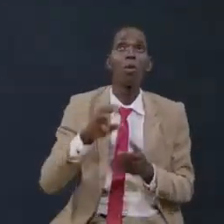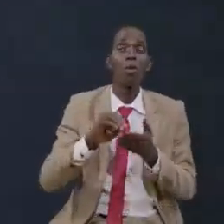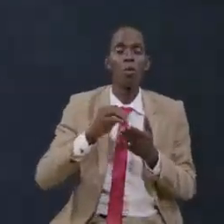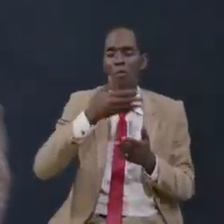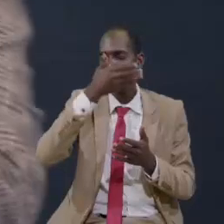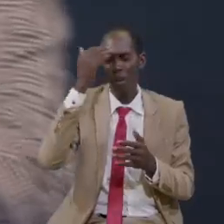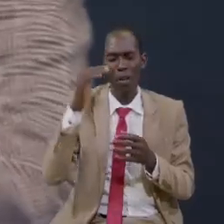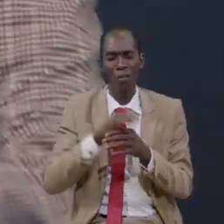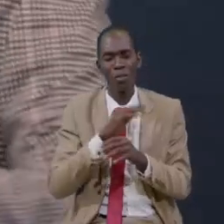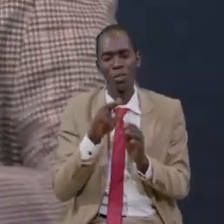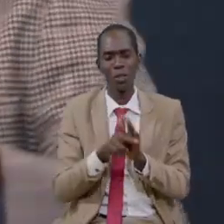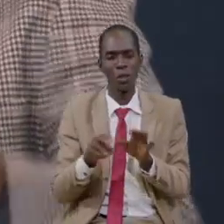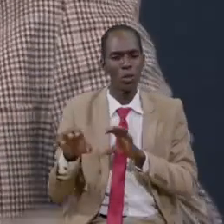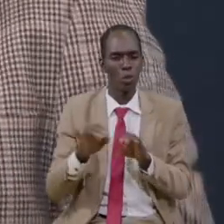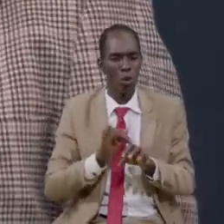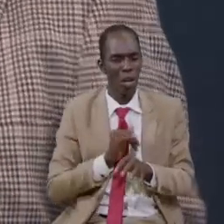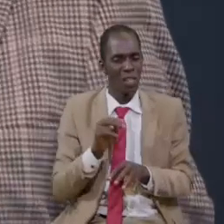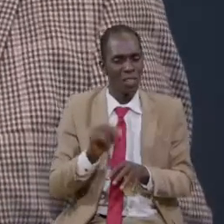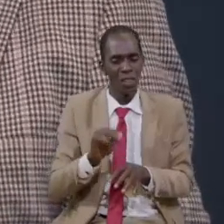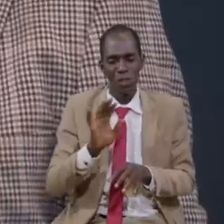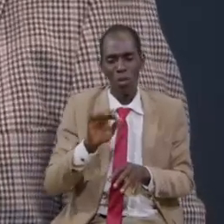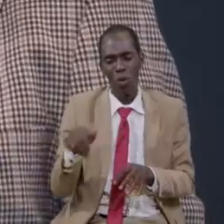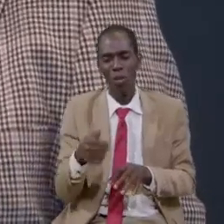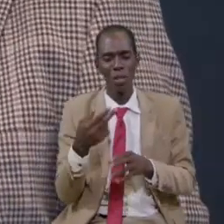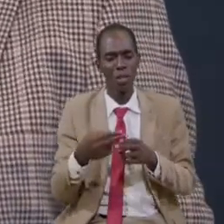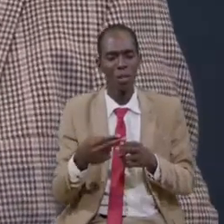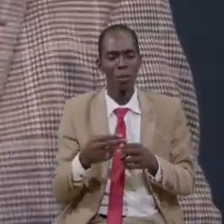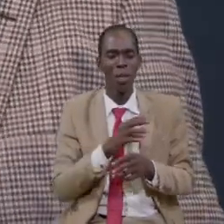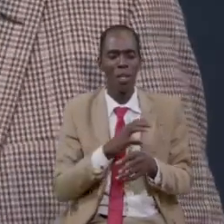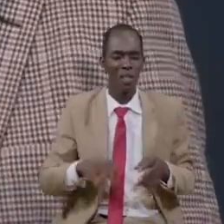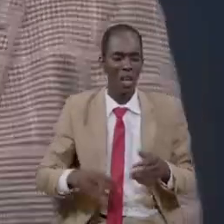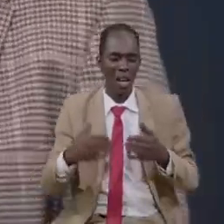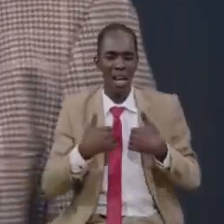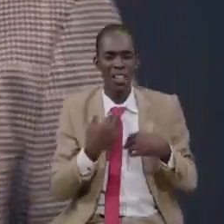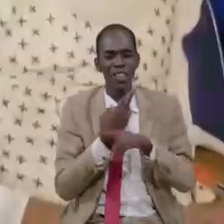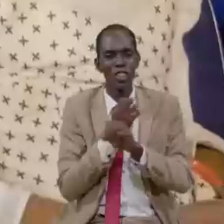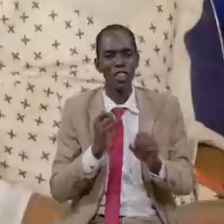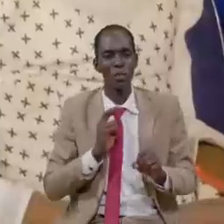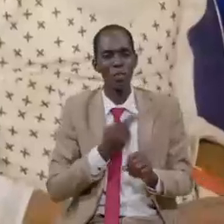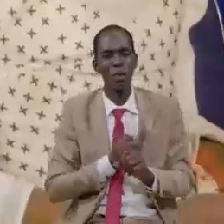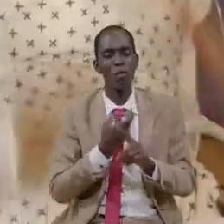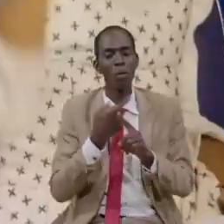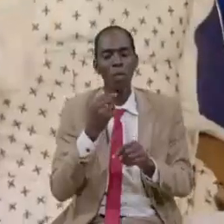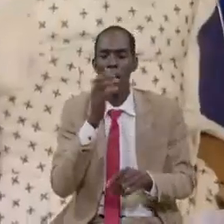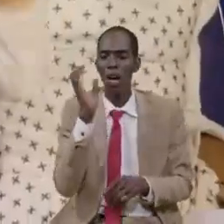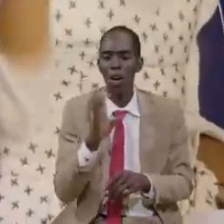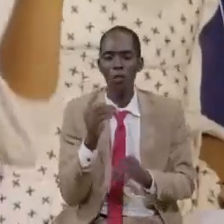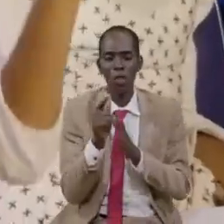Christ has redeemed us from the curse of the law. Somebody shout amen. Amen.